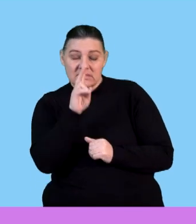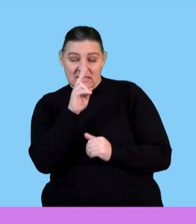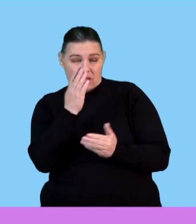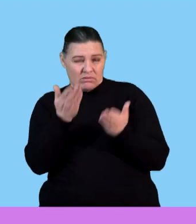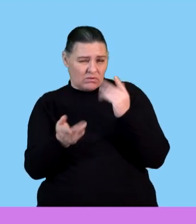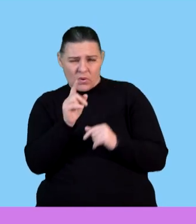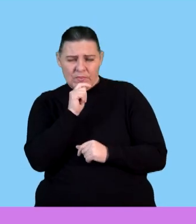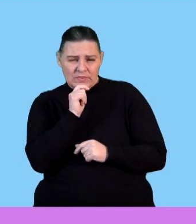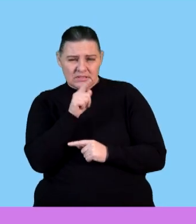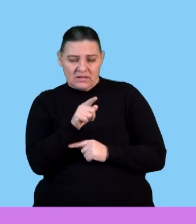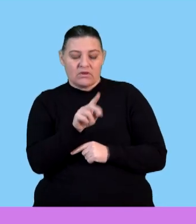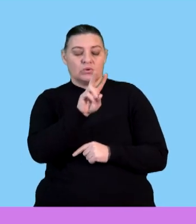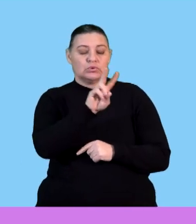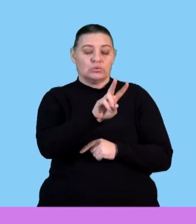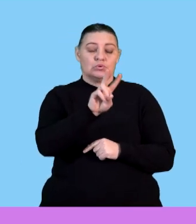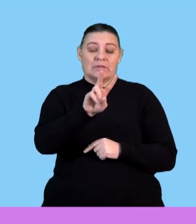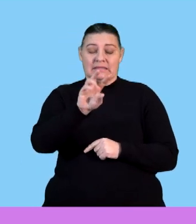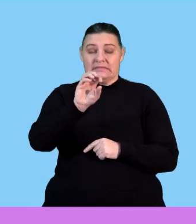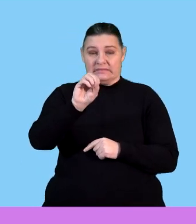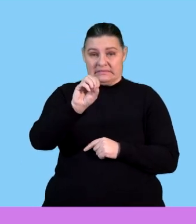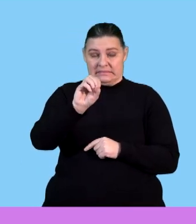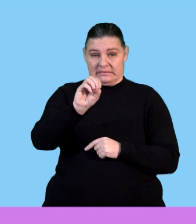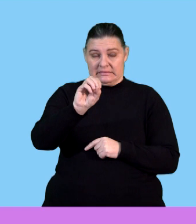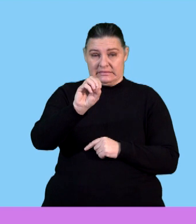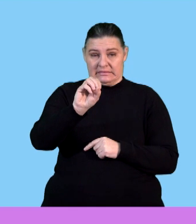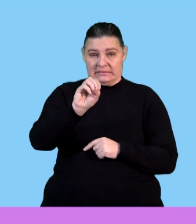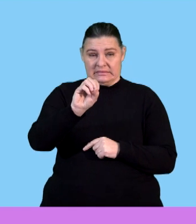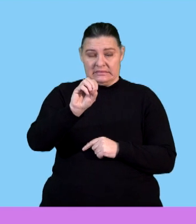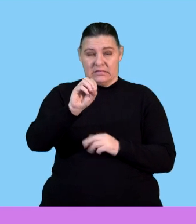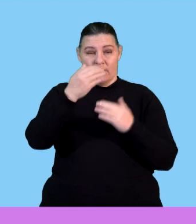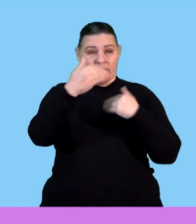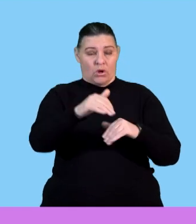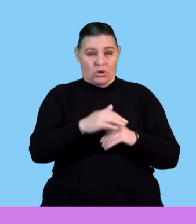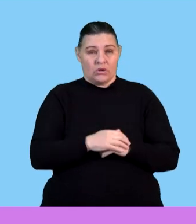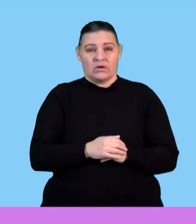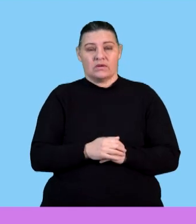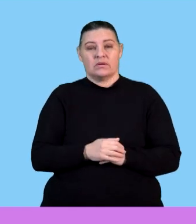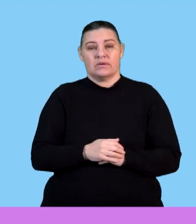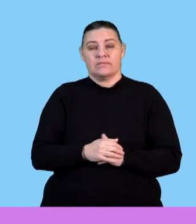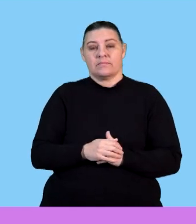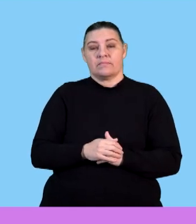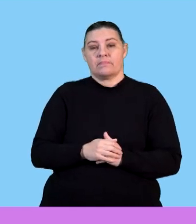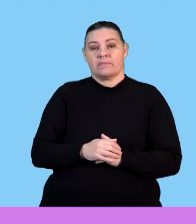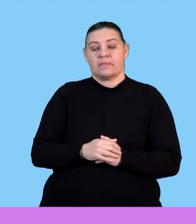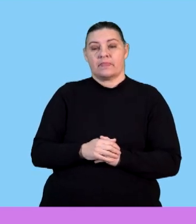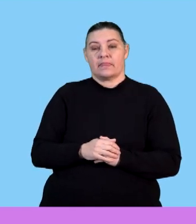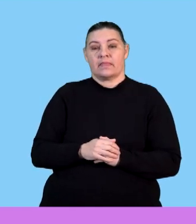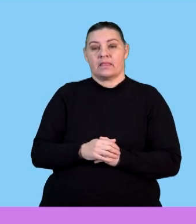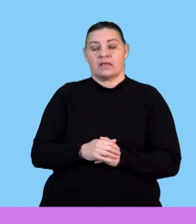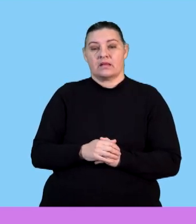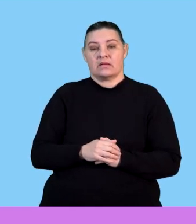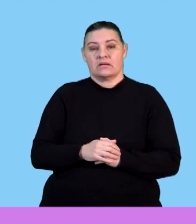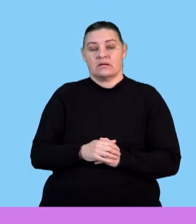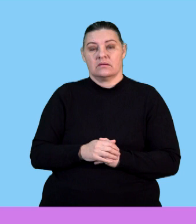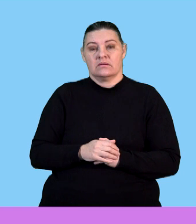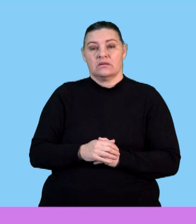works again. We start with the 220. Just block it off here so we've got some space to work in. All right,